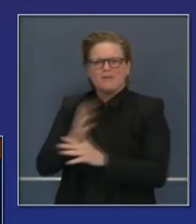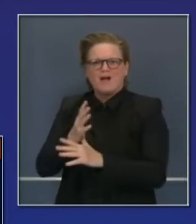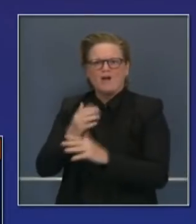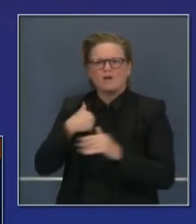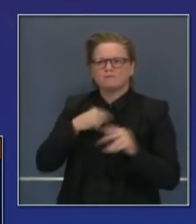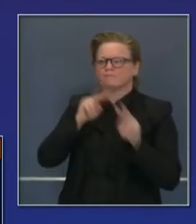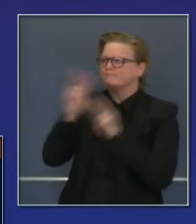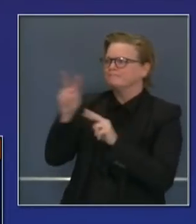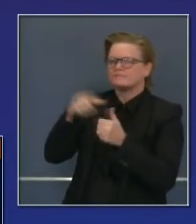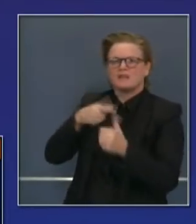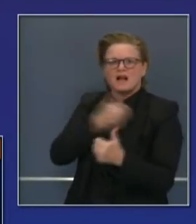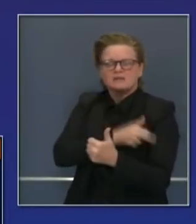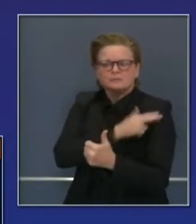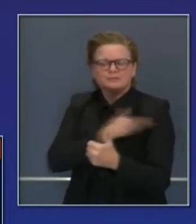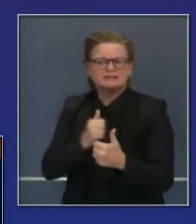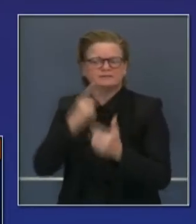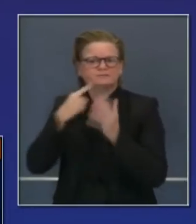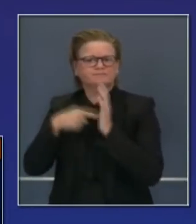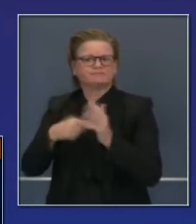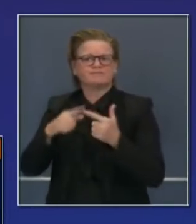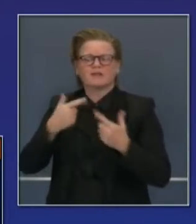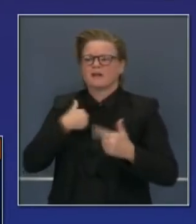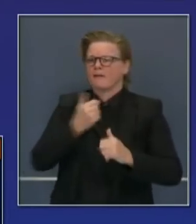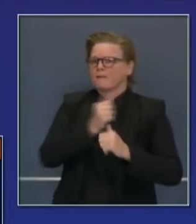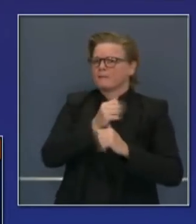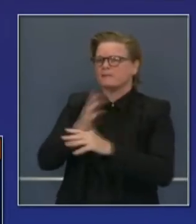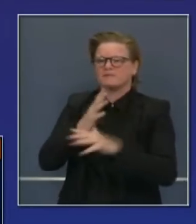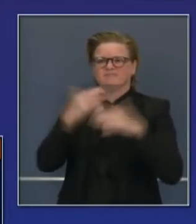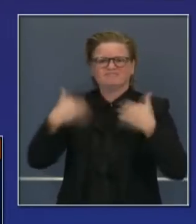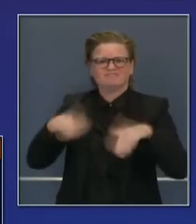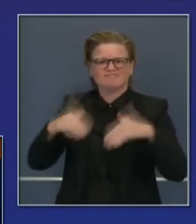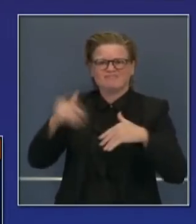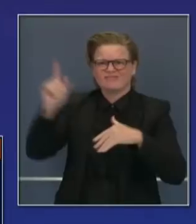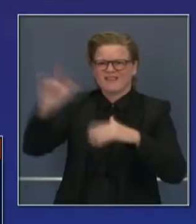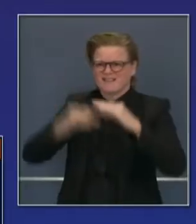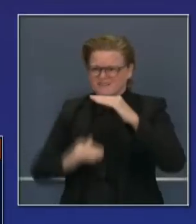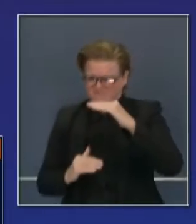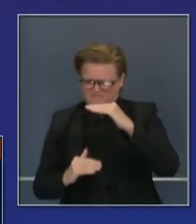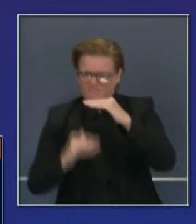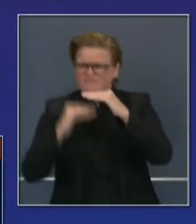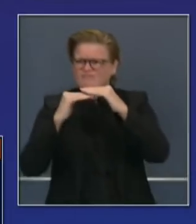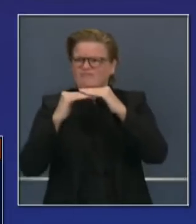our capacity, not only within our hospital delivery system, but outside of it, which I'll